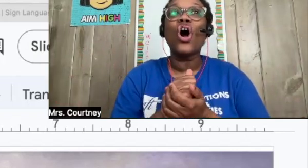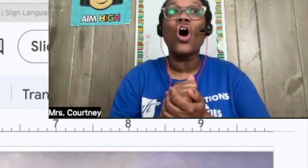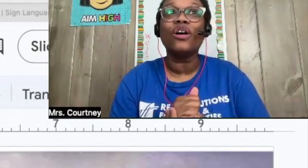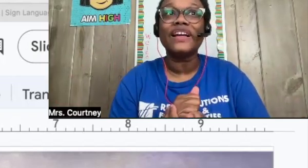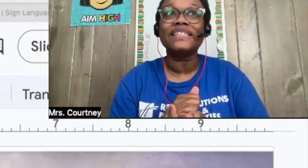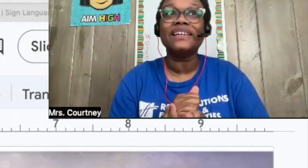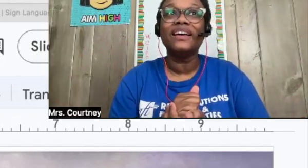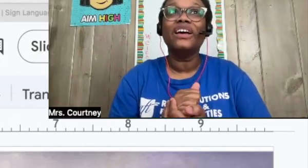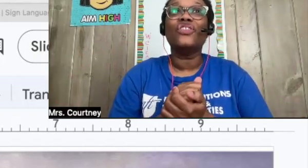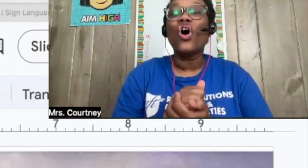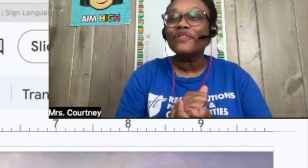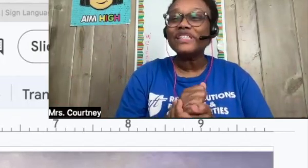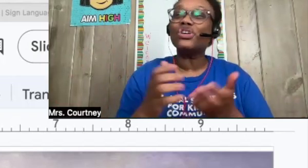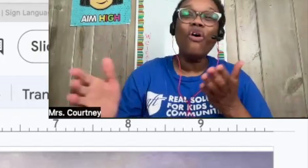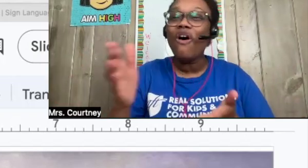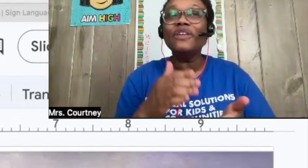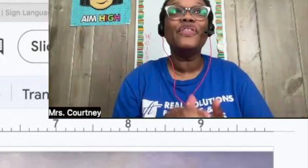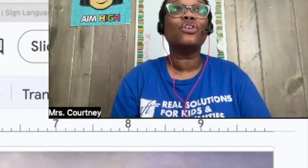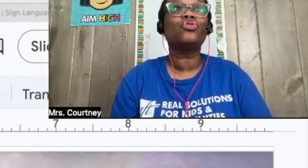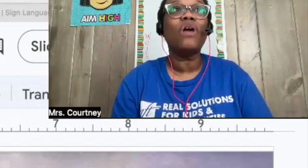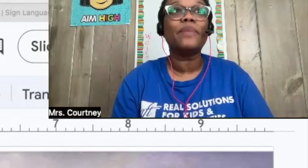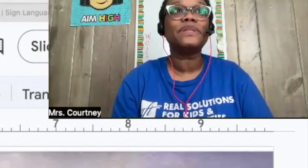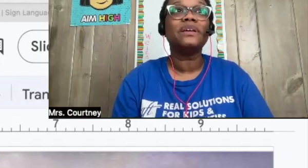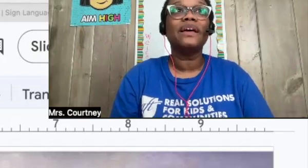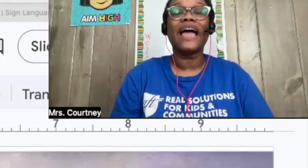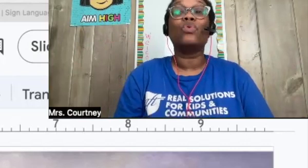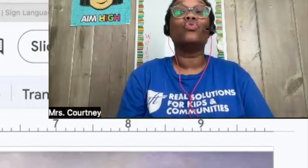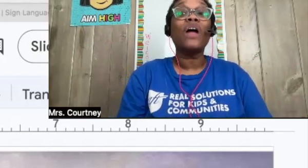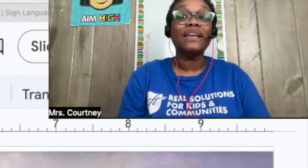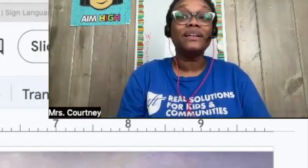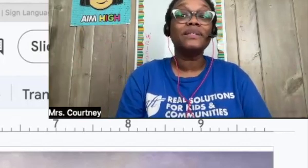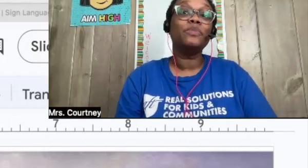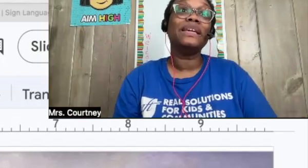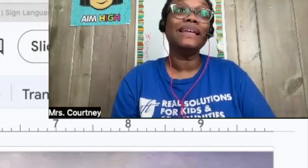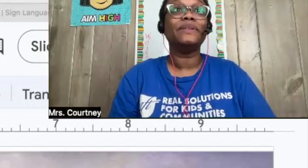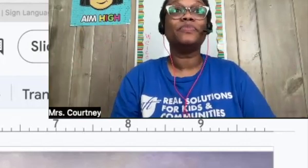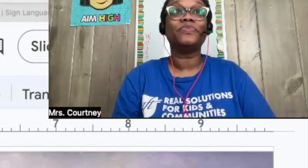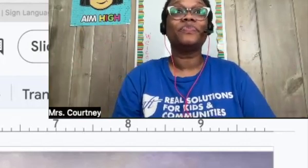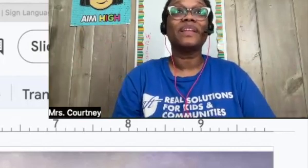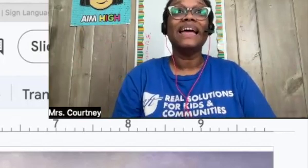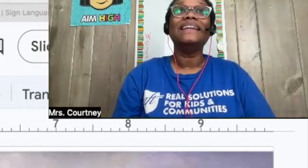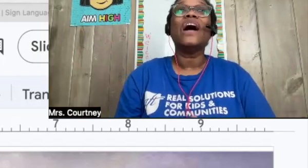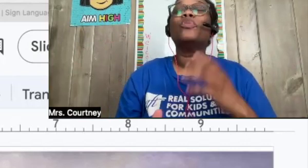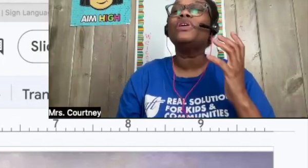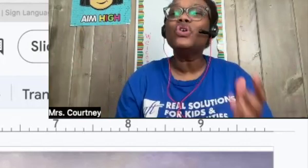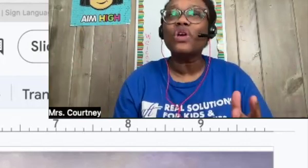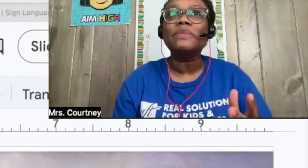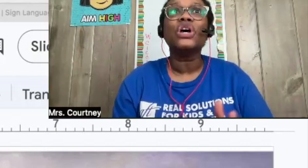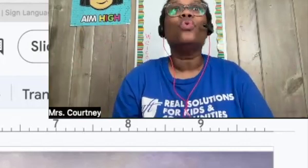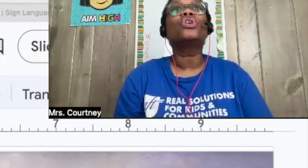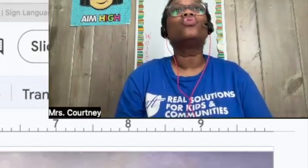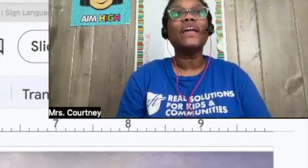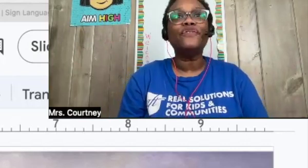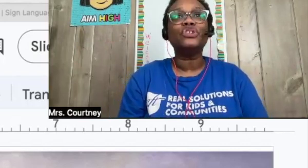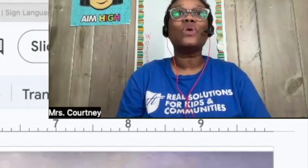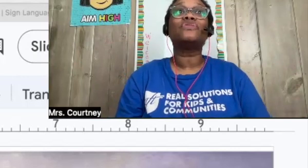their harvest. The harvest is all of their crops that were ready to be eaten. Now, the Pilgrims